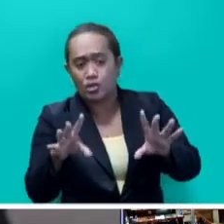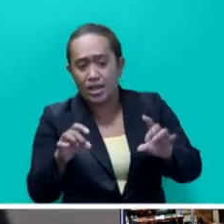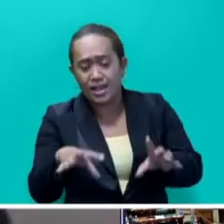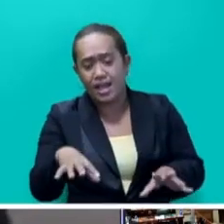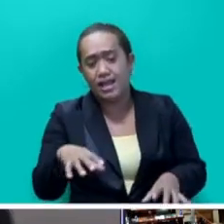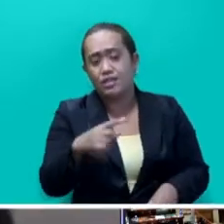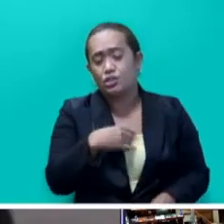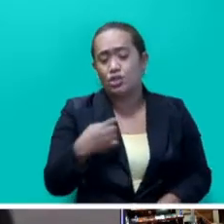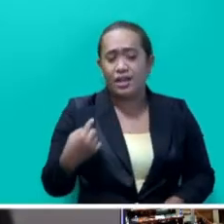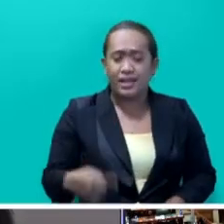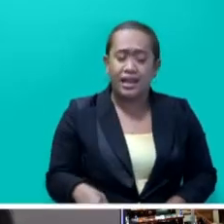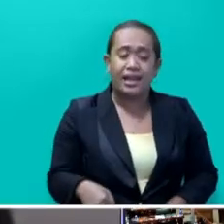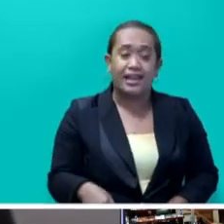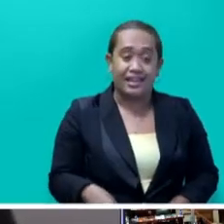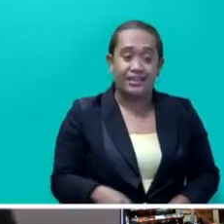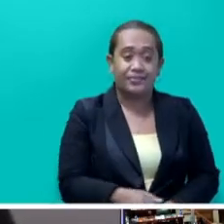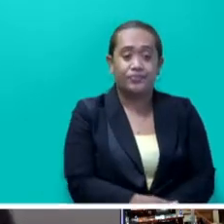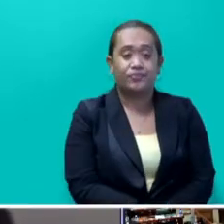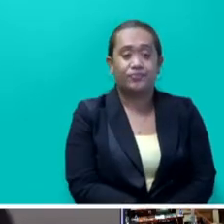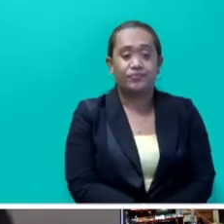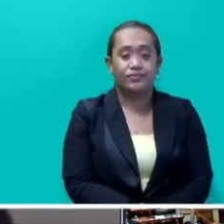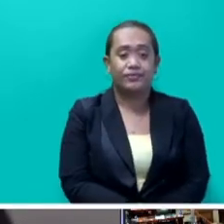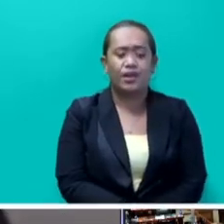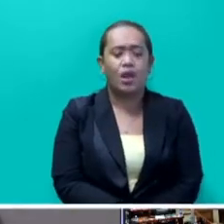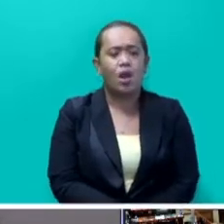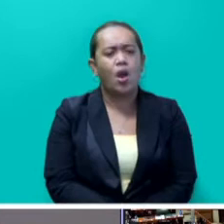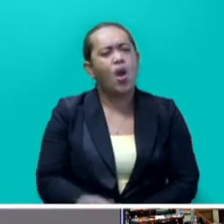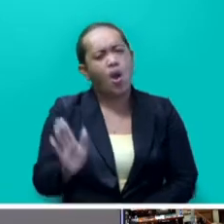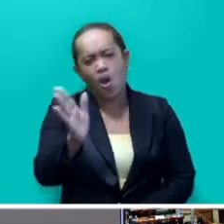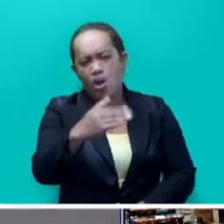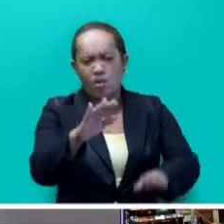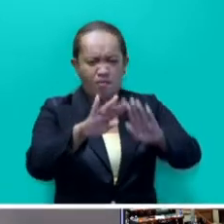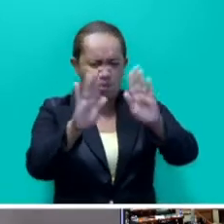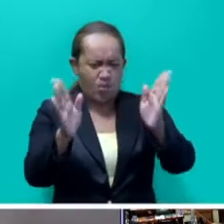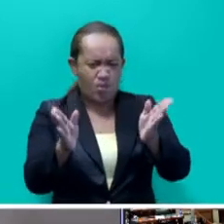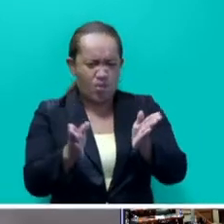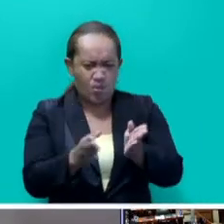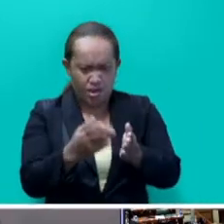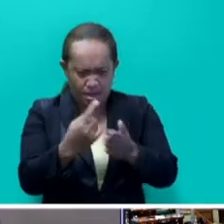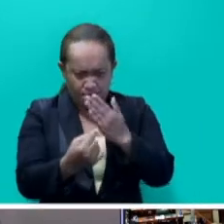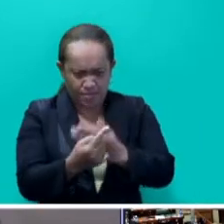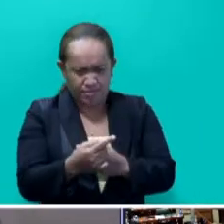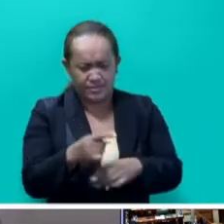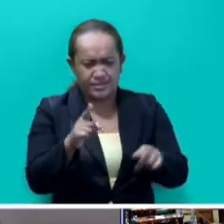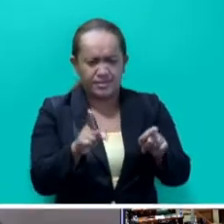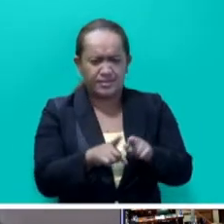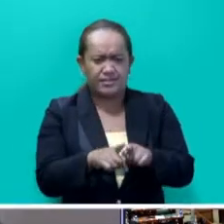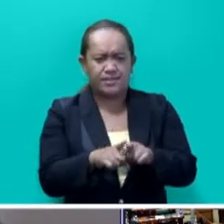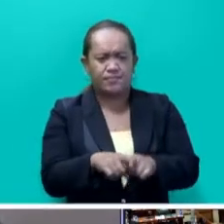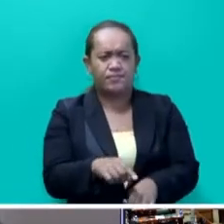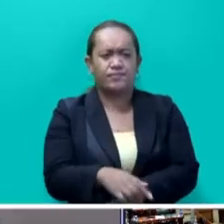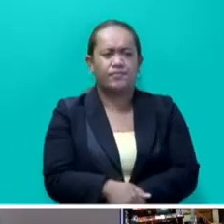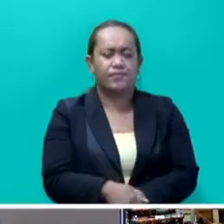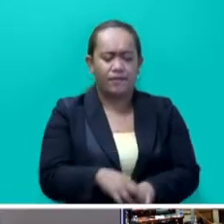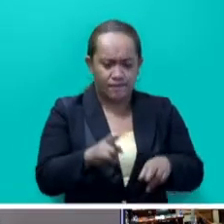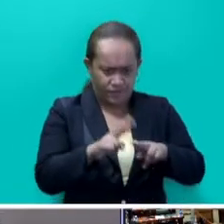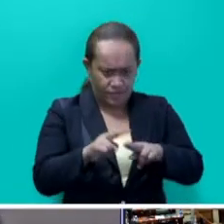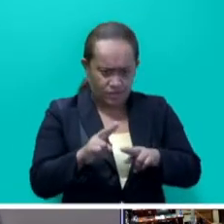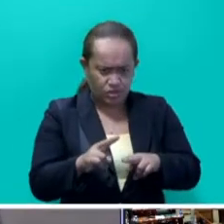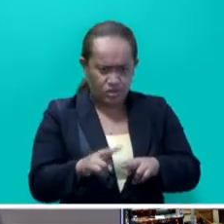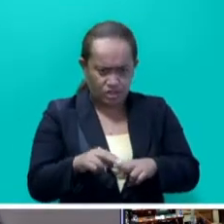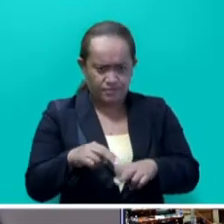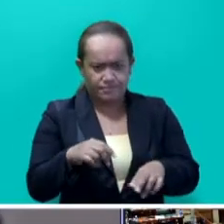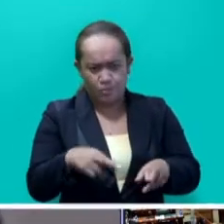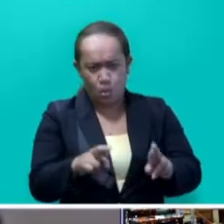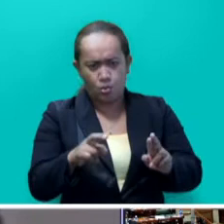ranks, as we all know, exist all around the country. And this is also going to be done in conjunction with the Fiji Roads Authority. It's